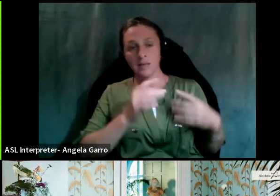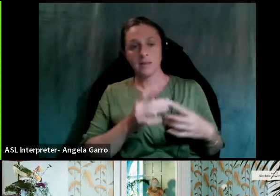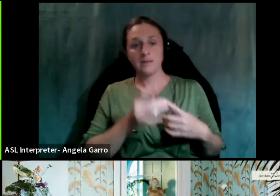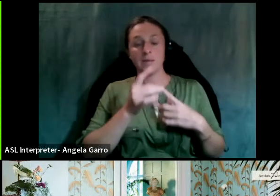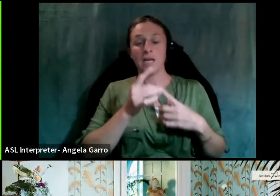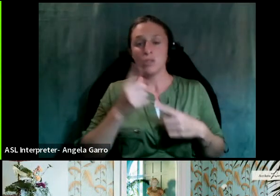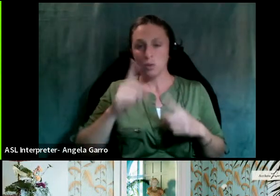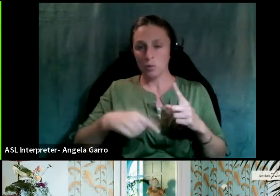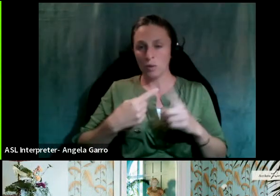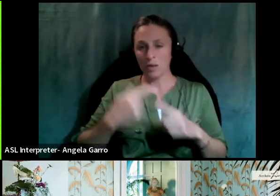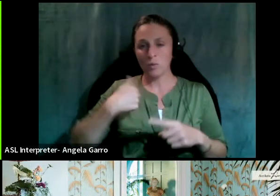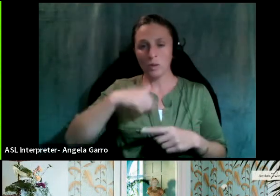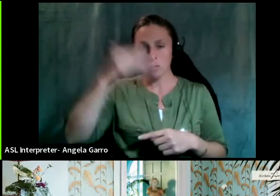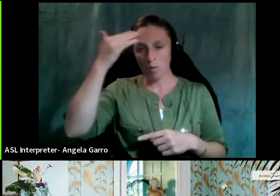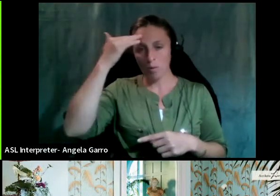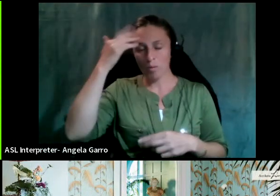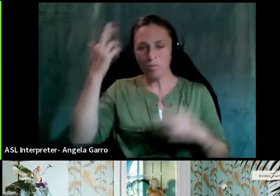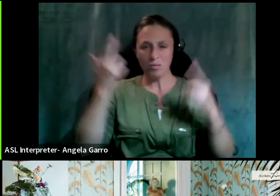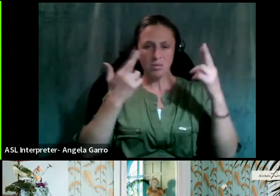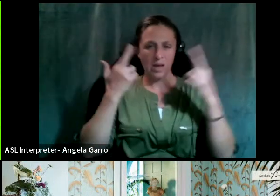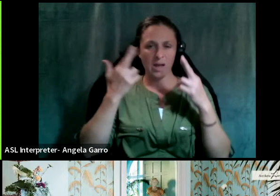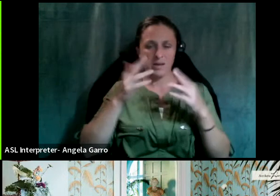reality behind these stories. Mm-hmm.